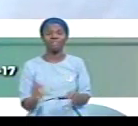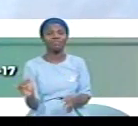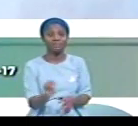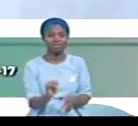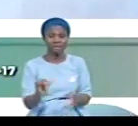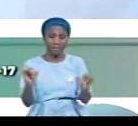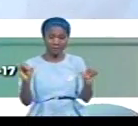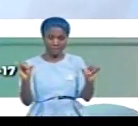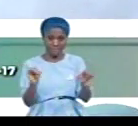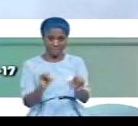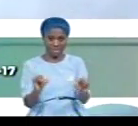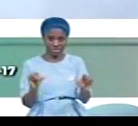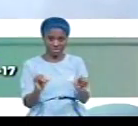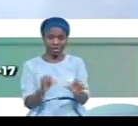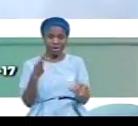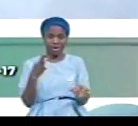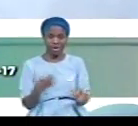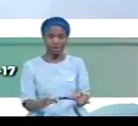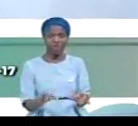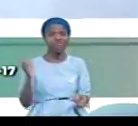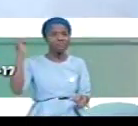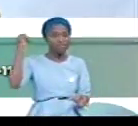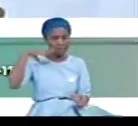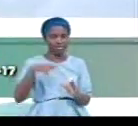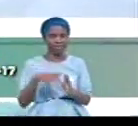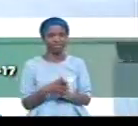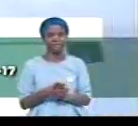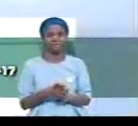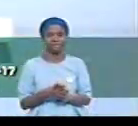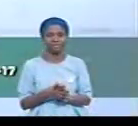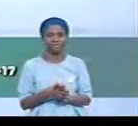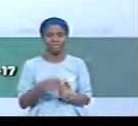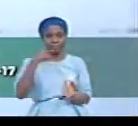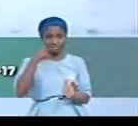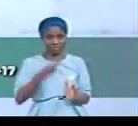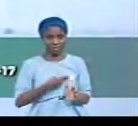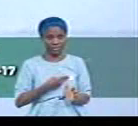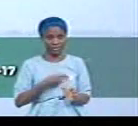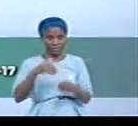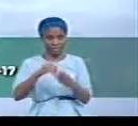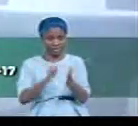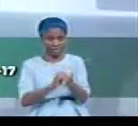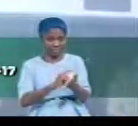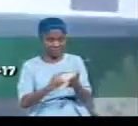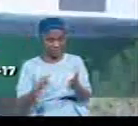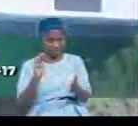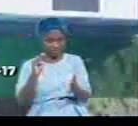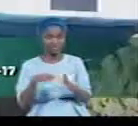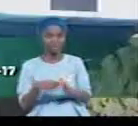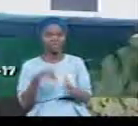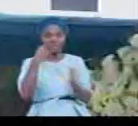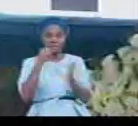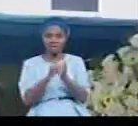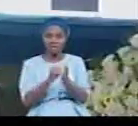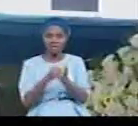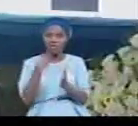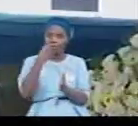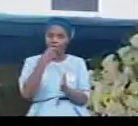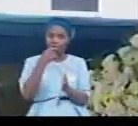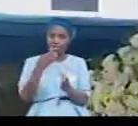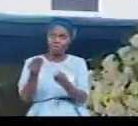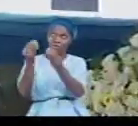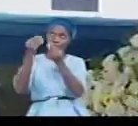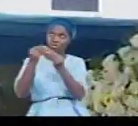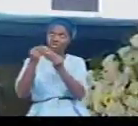measure of grace. And he tells us in that verse 14, who gave himself